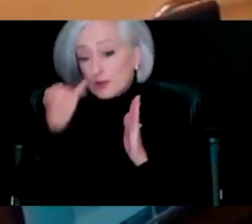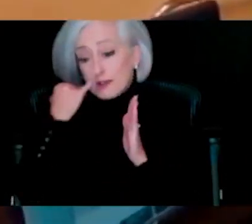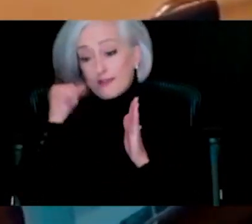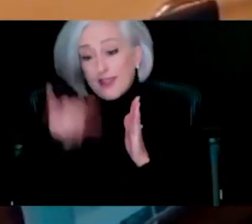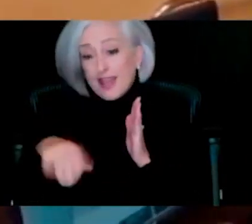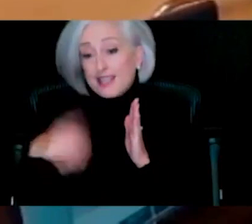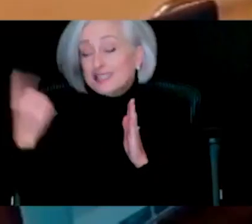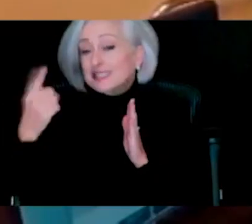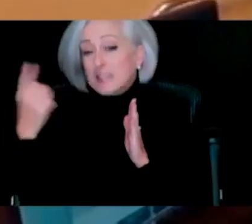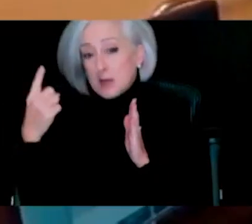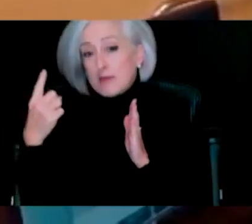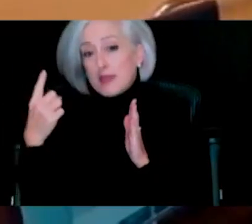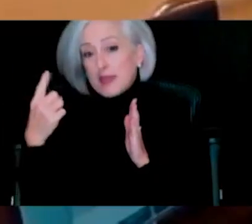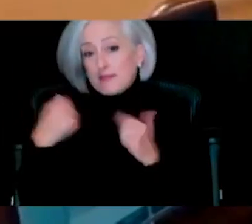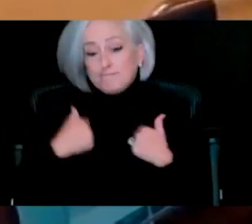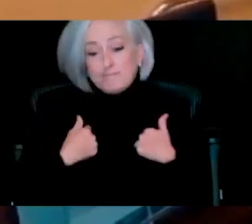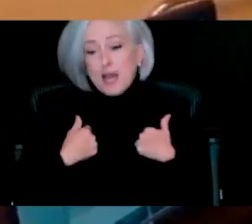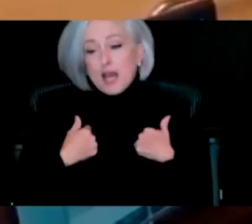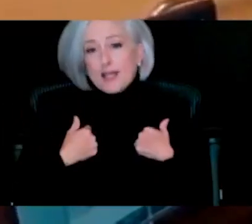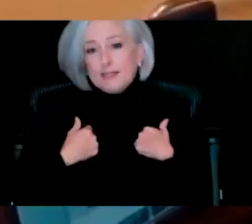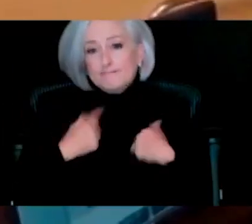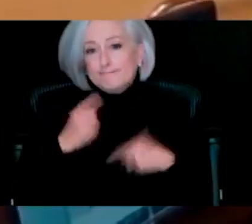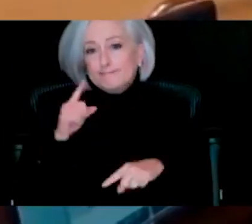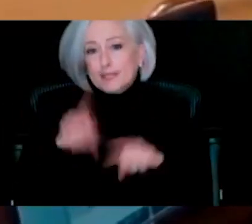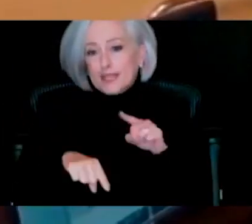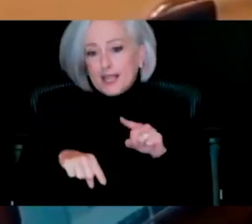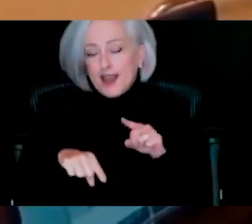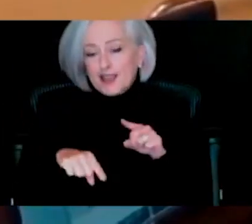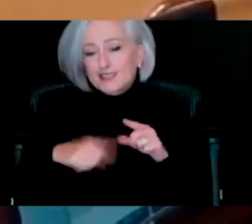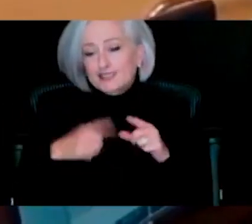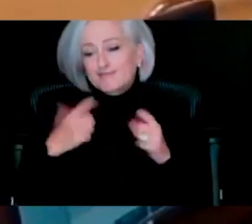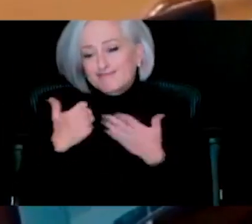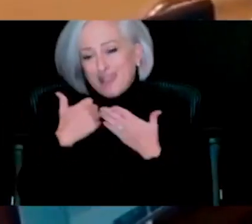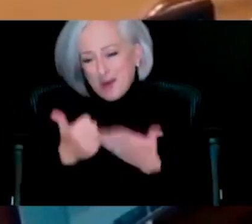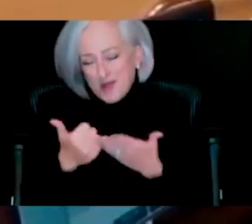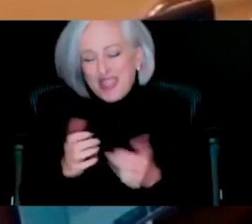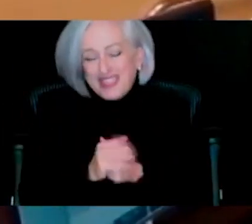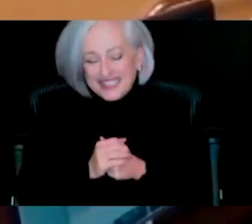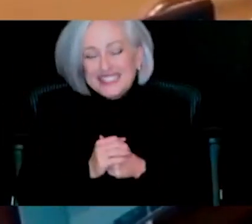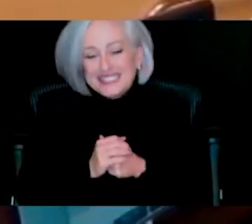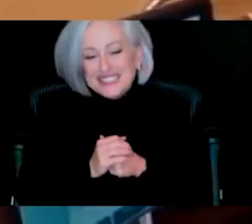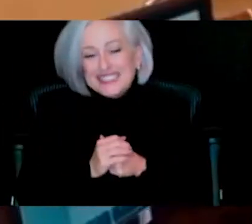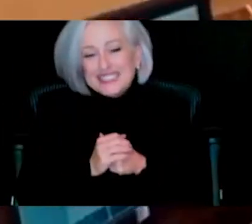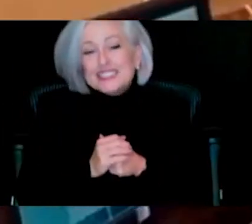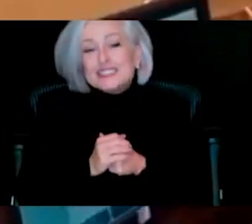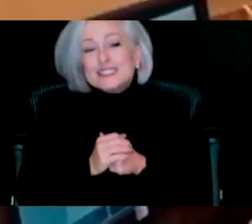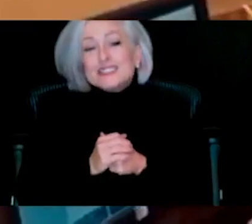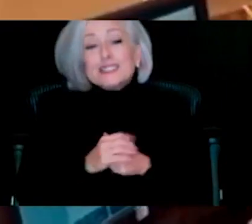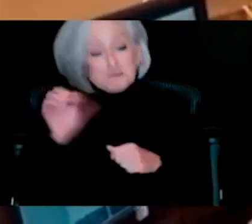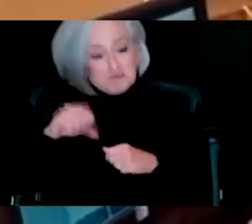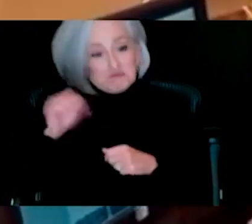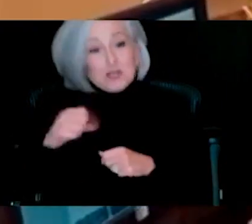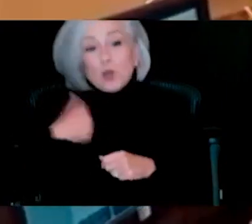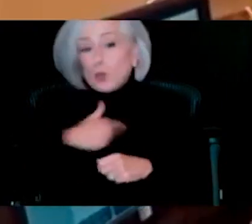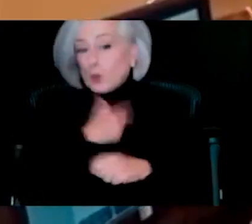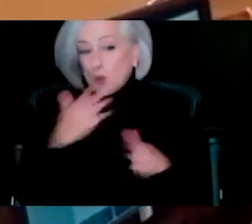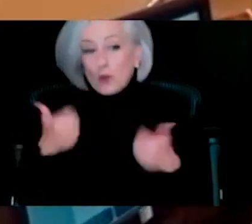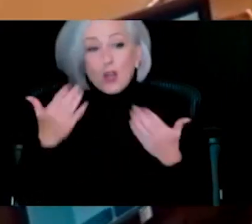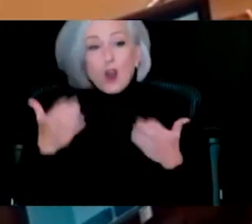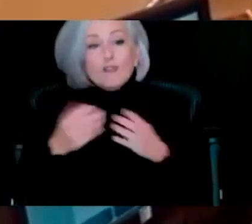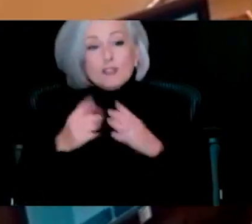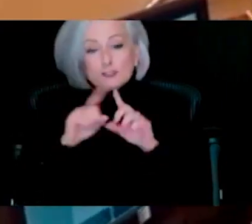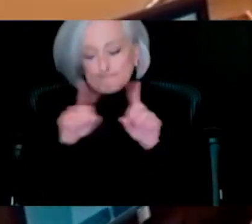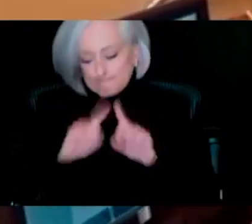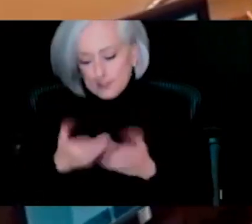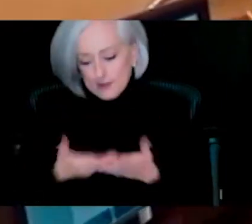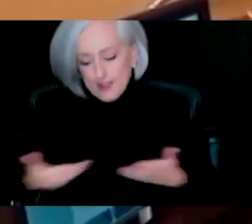that, I cannot unfortunately help with. But yeah, we offer quite a few things,